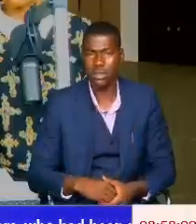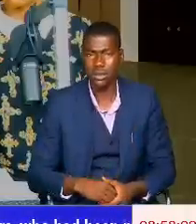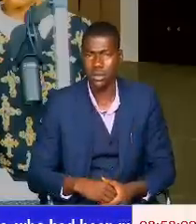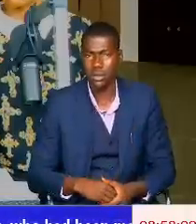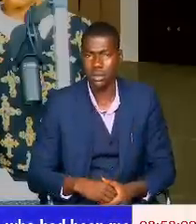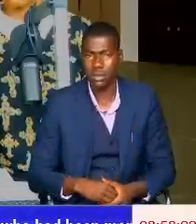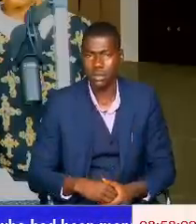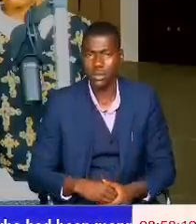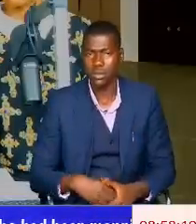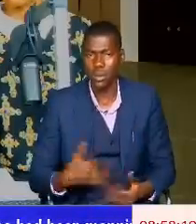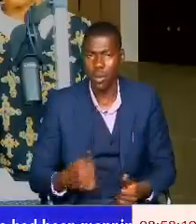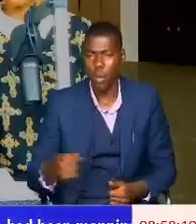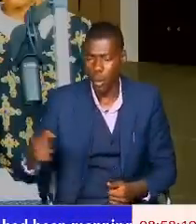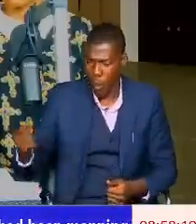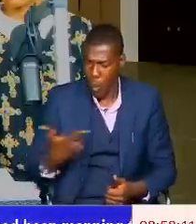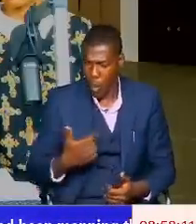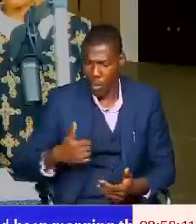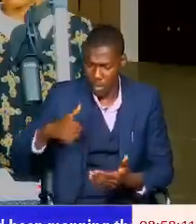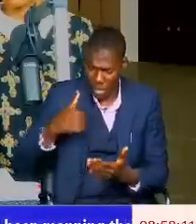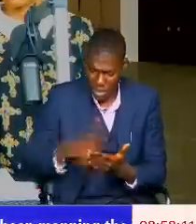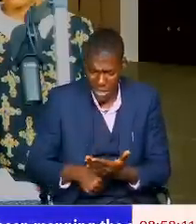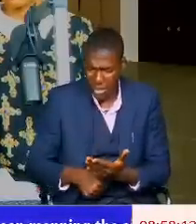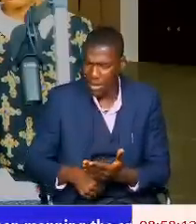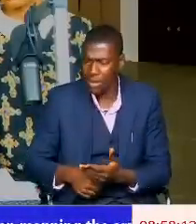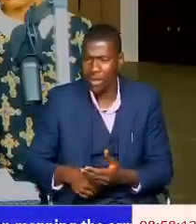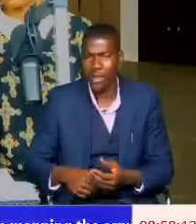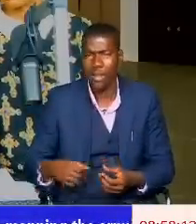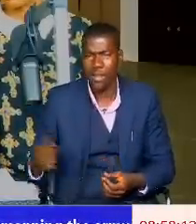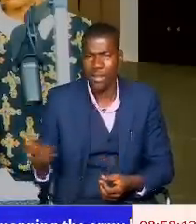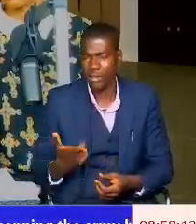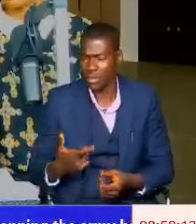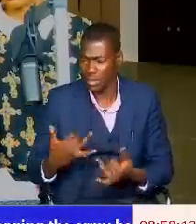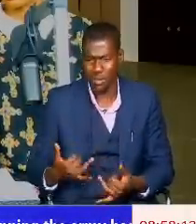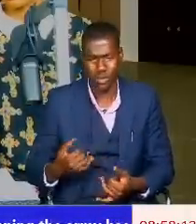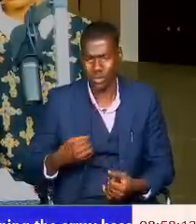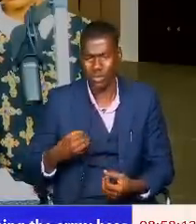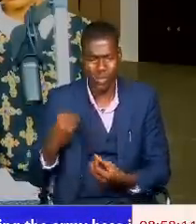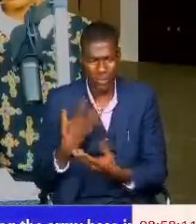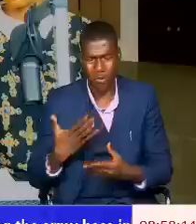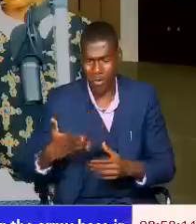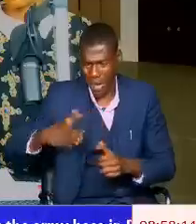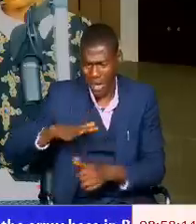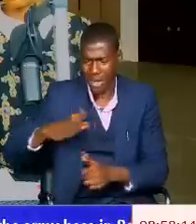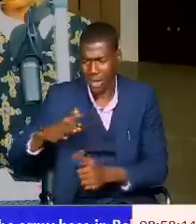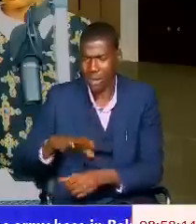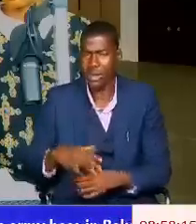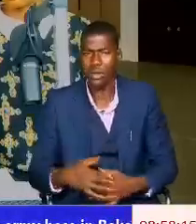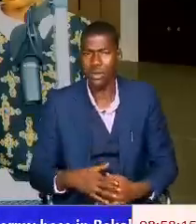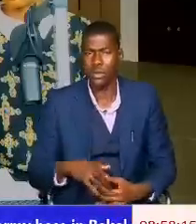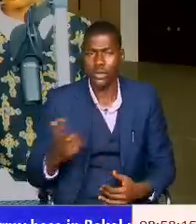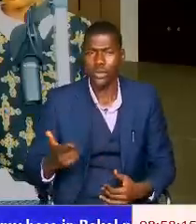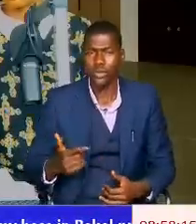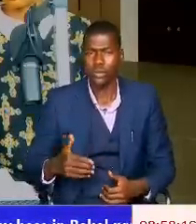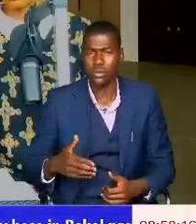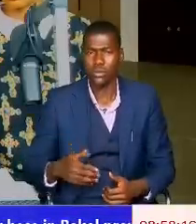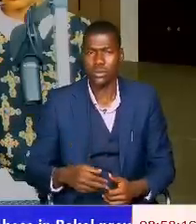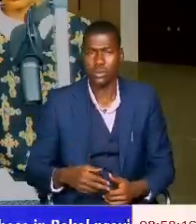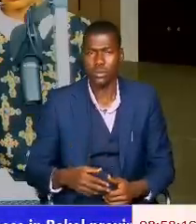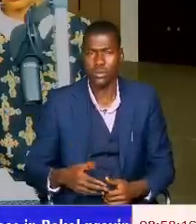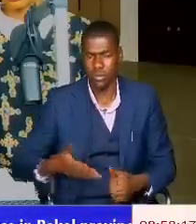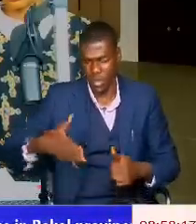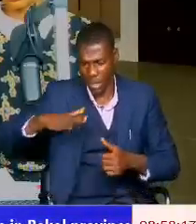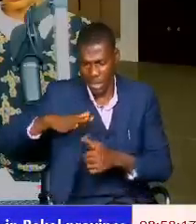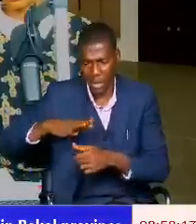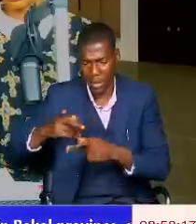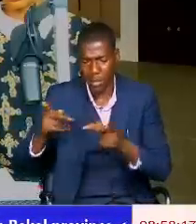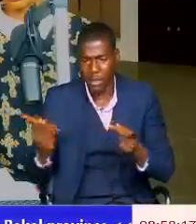where you deposed to, all of the stories they inside. Now you can't hide mouth. And you are in the dark room. Nobody they see you.